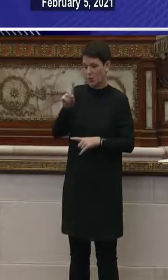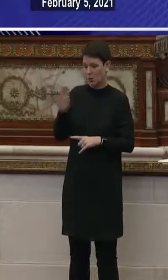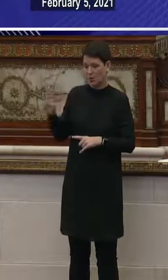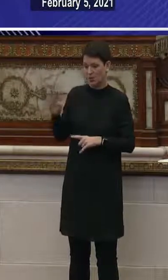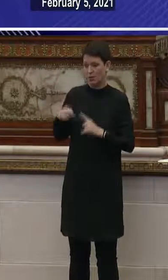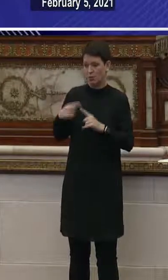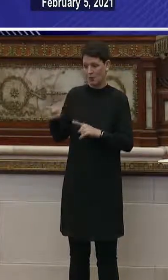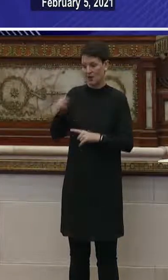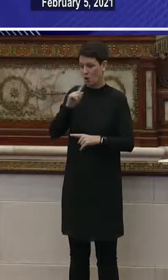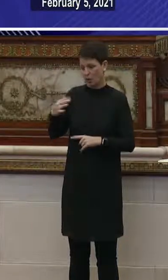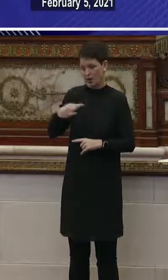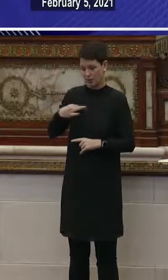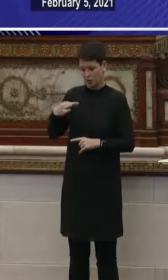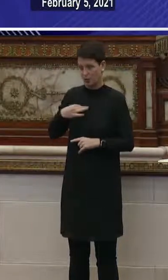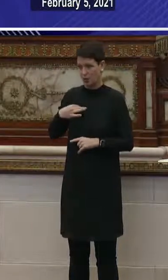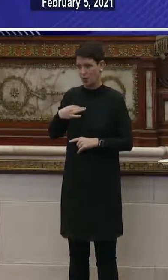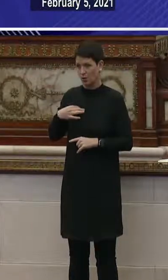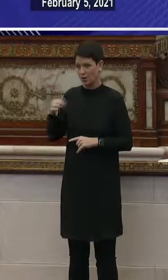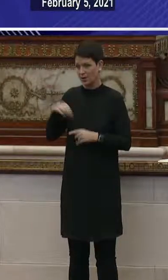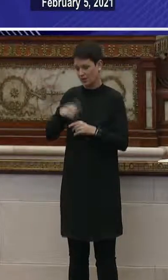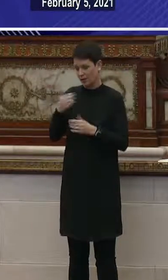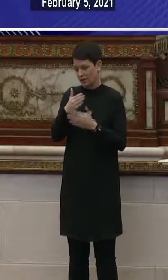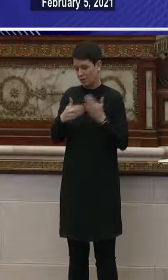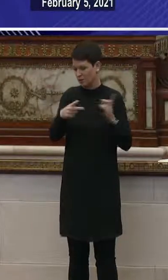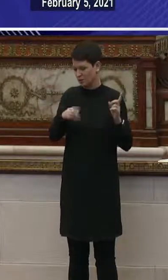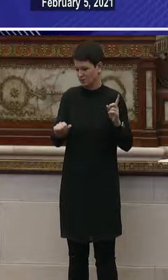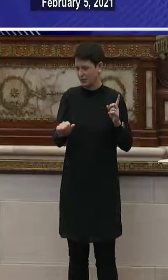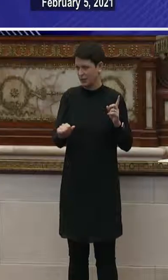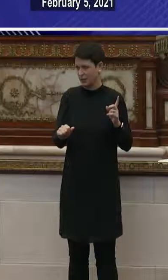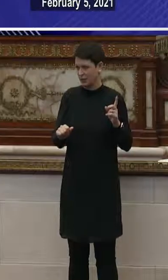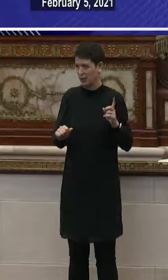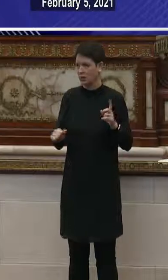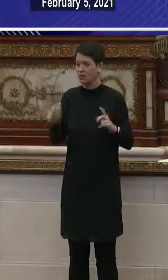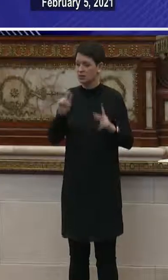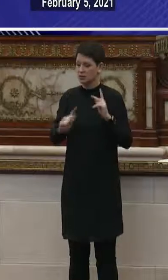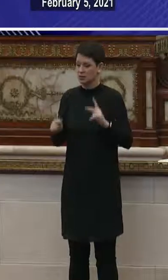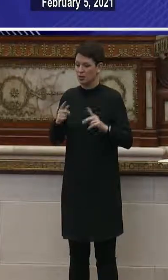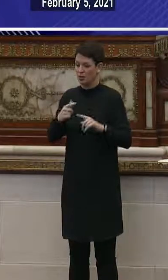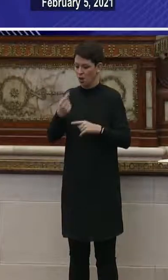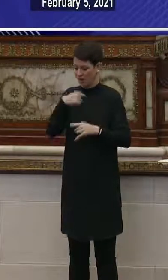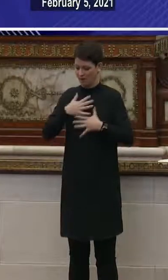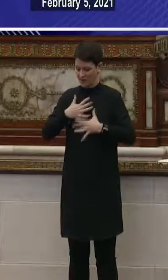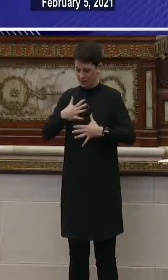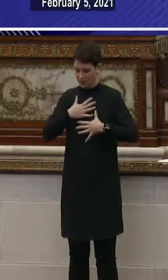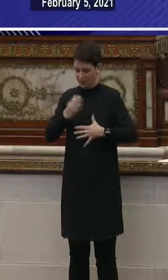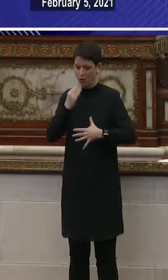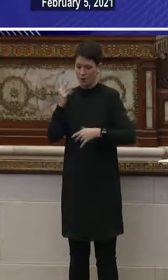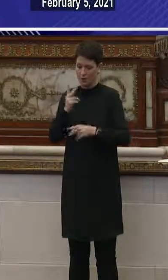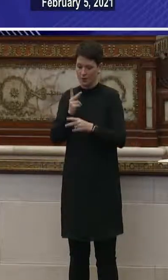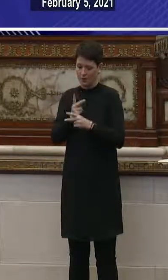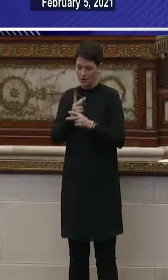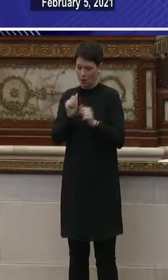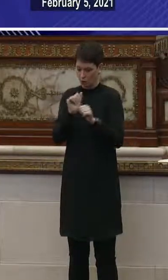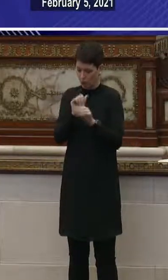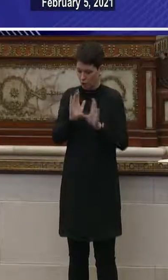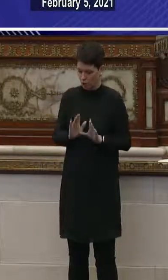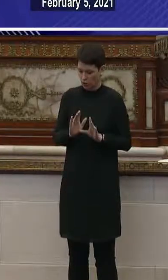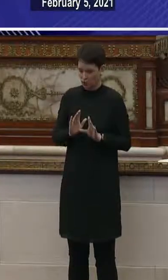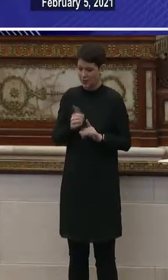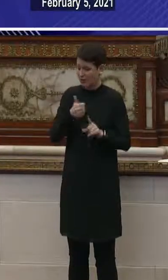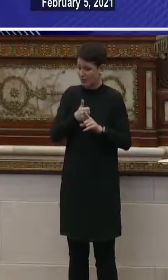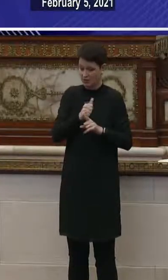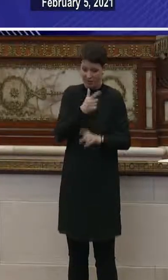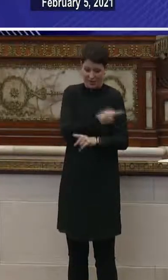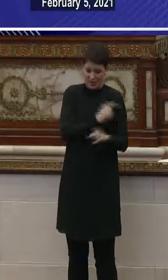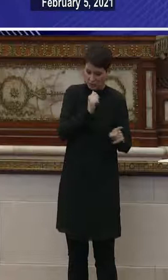are eligible in other parts of Pennsylvania. So that means that people on ventilators whose home health care workers are not themselves